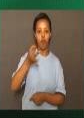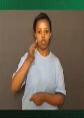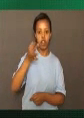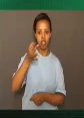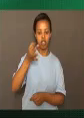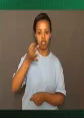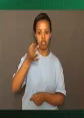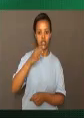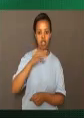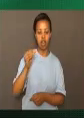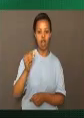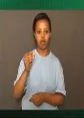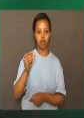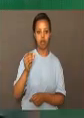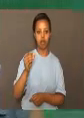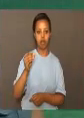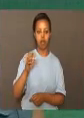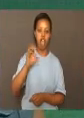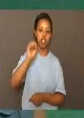phosphorus, and sulphur.